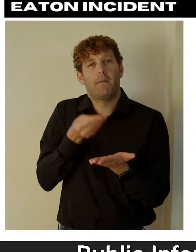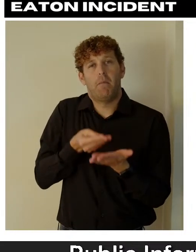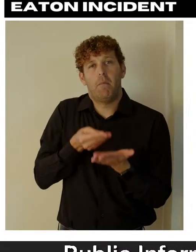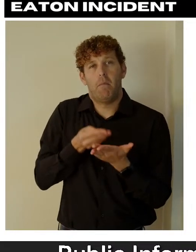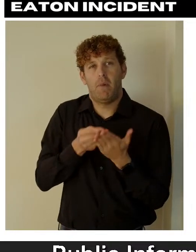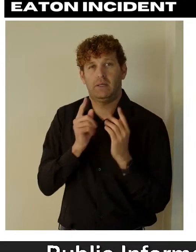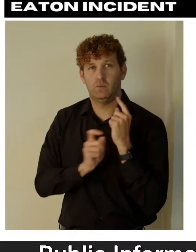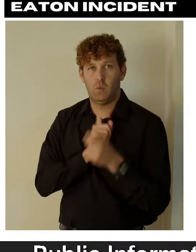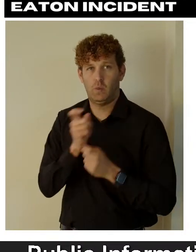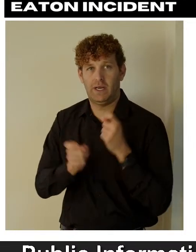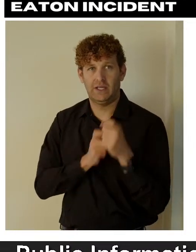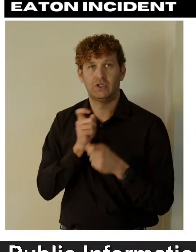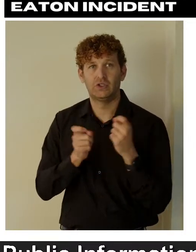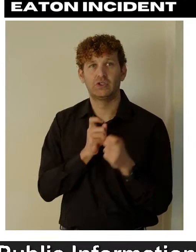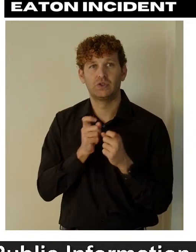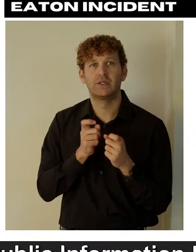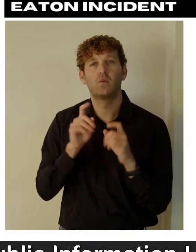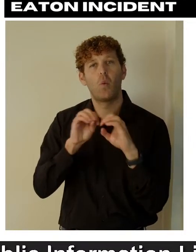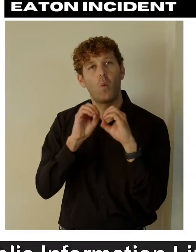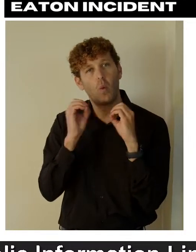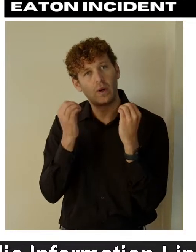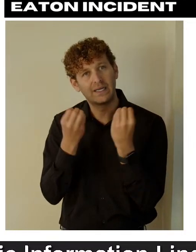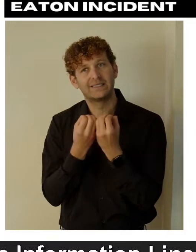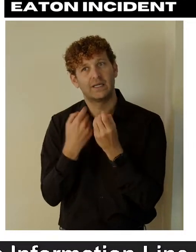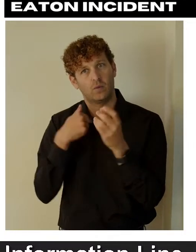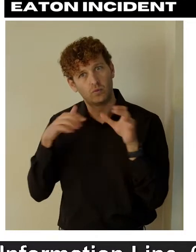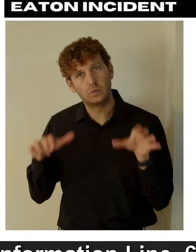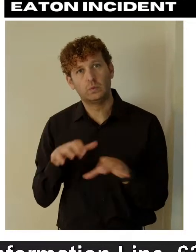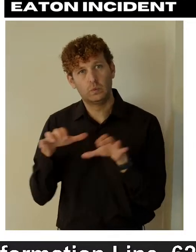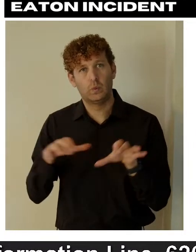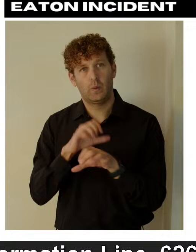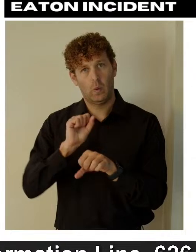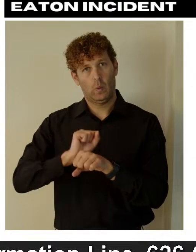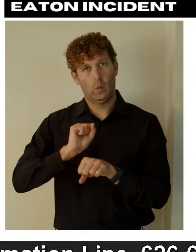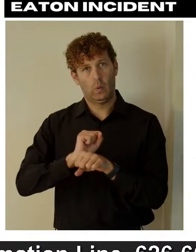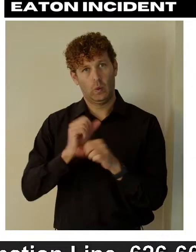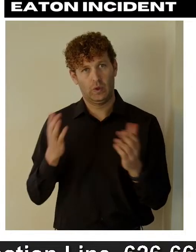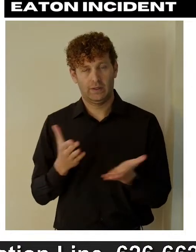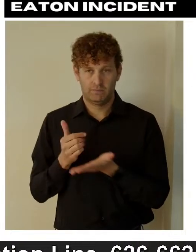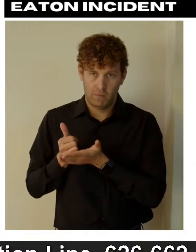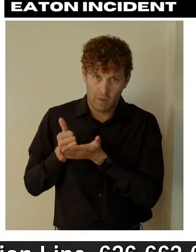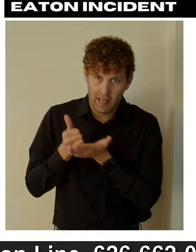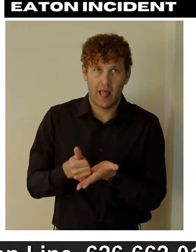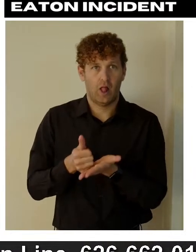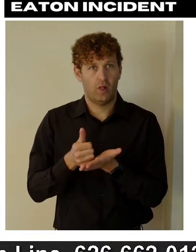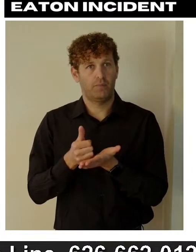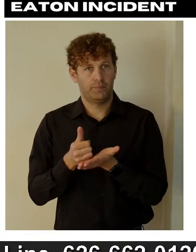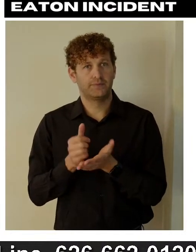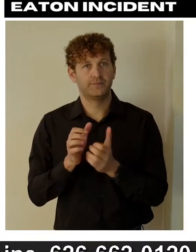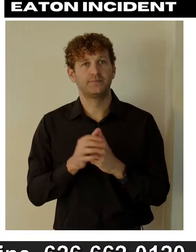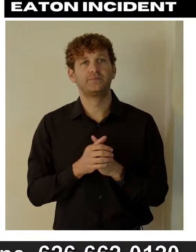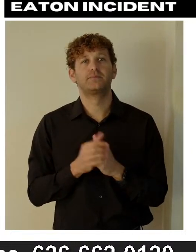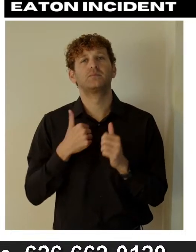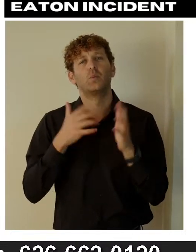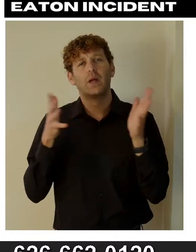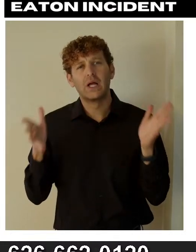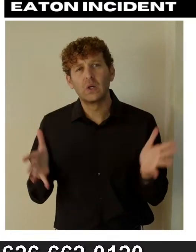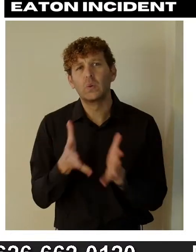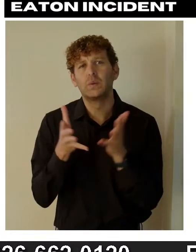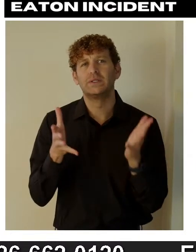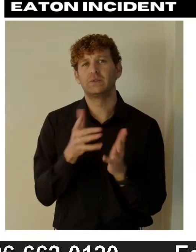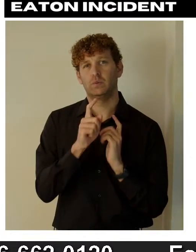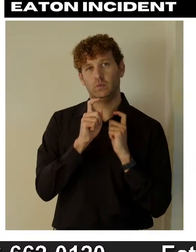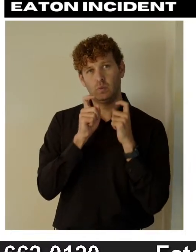of organizations that are doing work on the ground to assist those in need. We urge you to consider donations